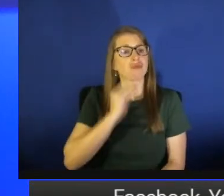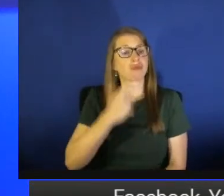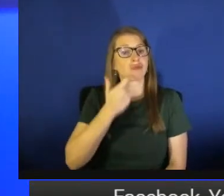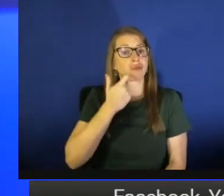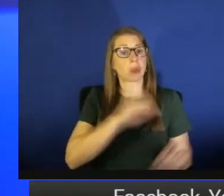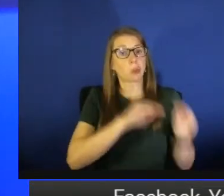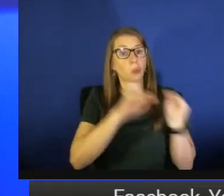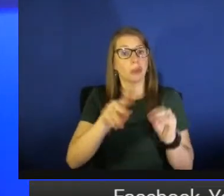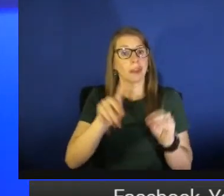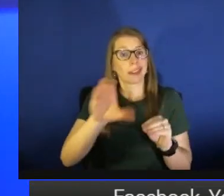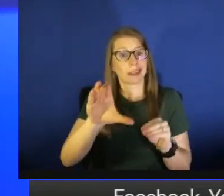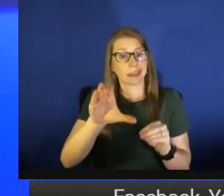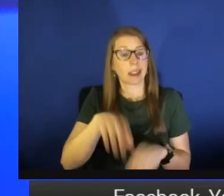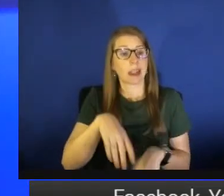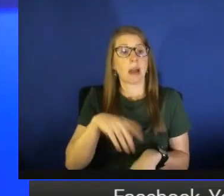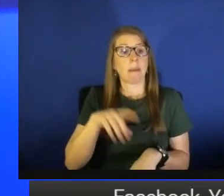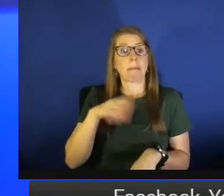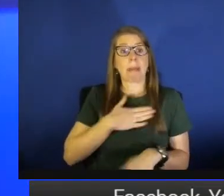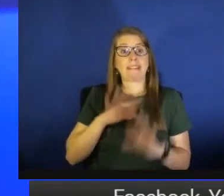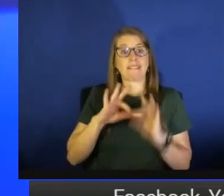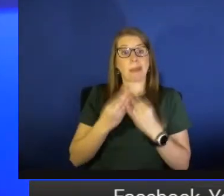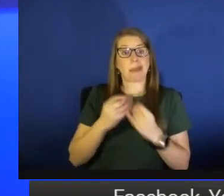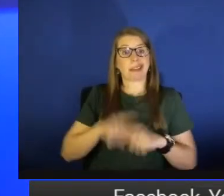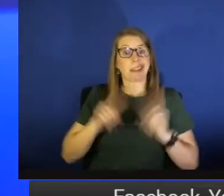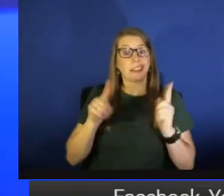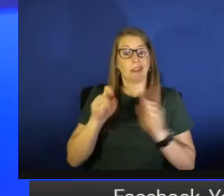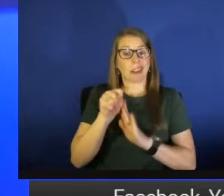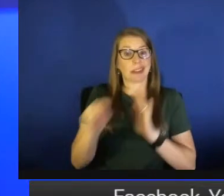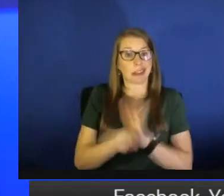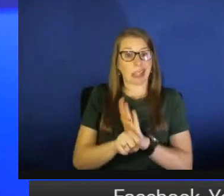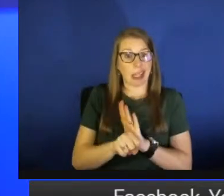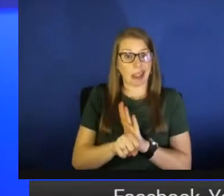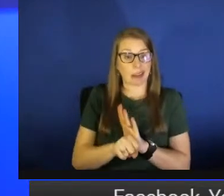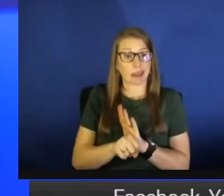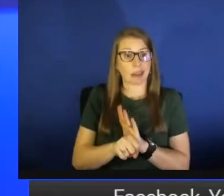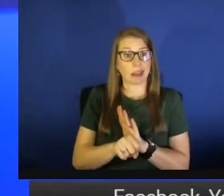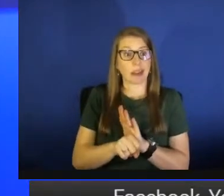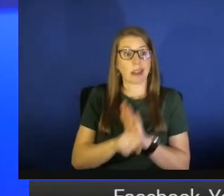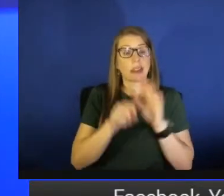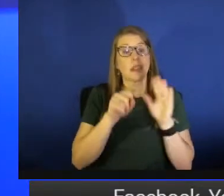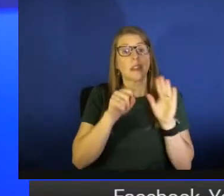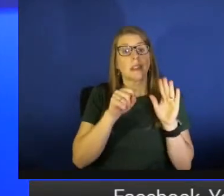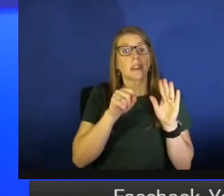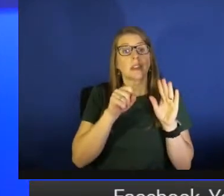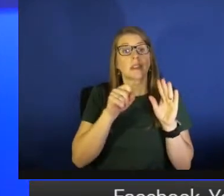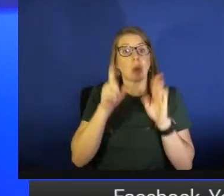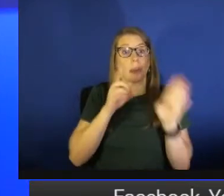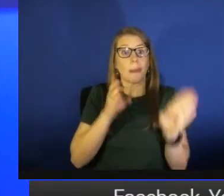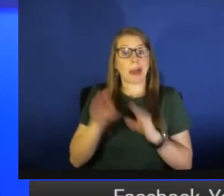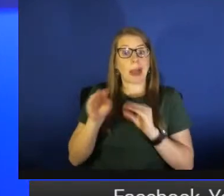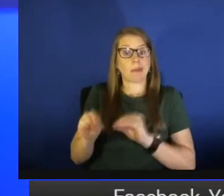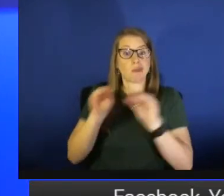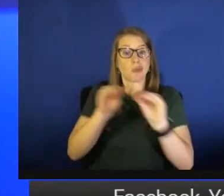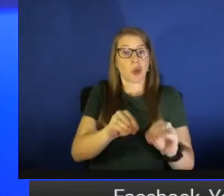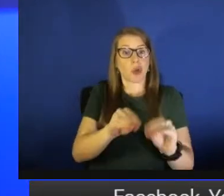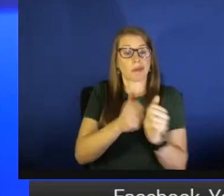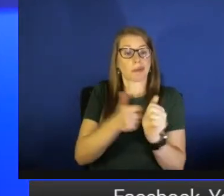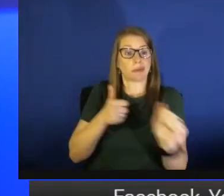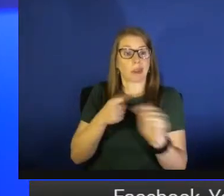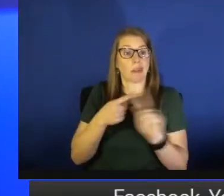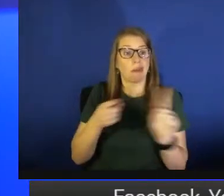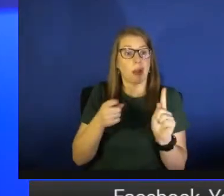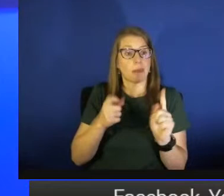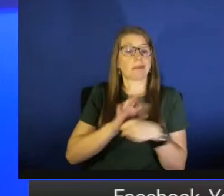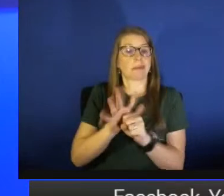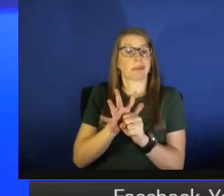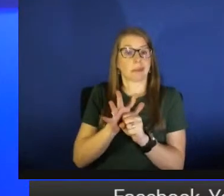was in another state. So, and the planned move got delayed by the pandemic. So, I had the experience of worrying